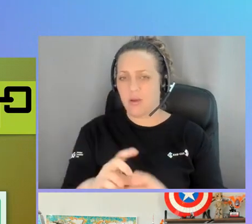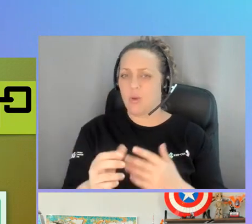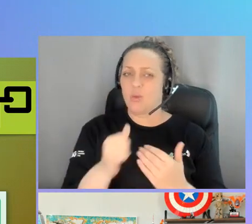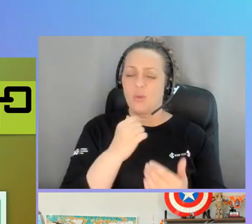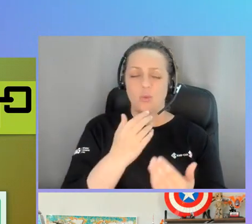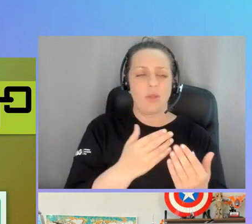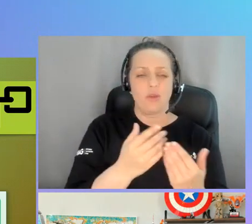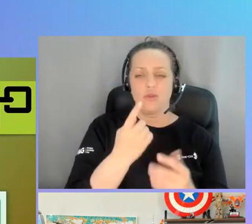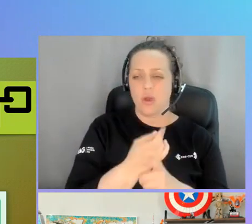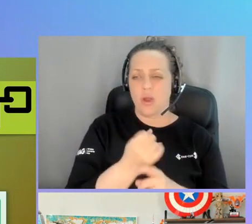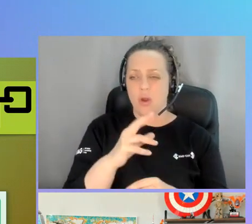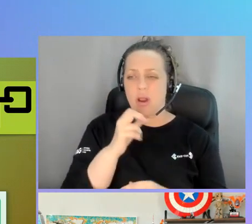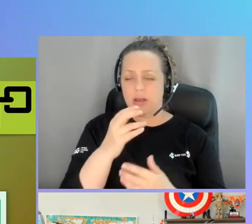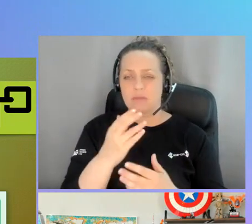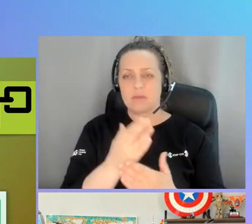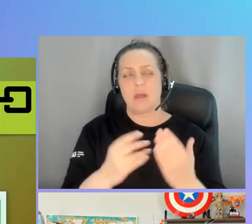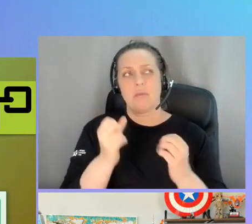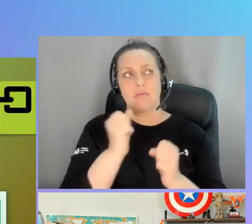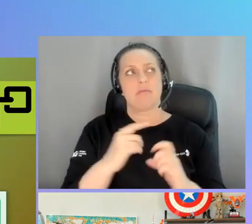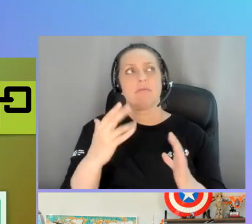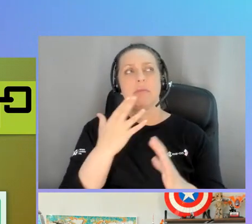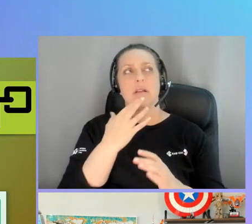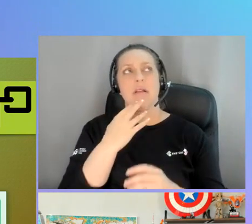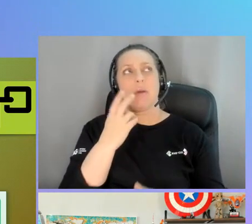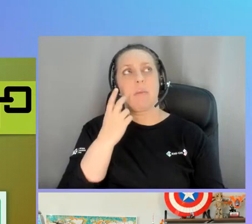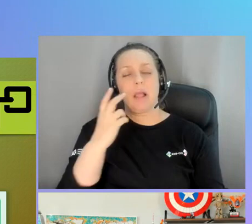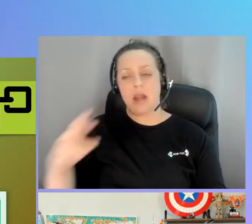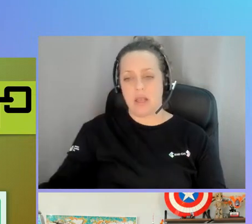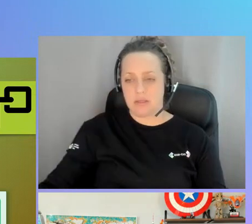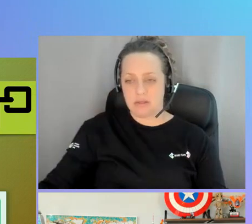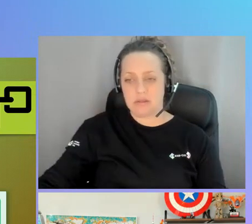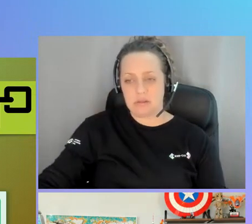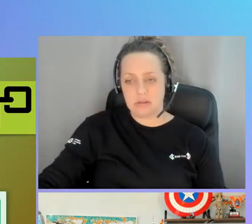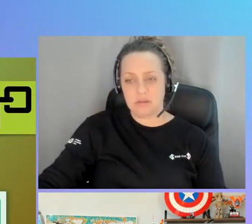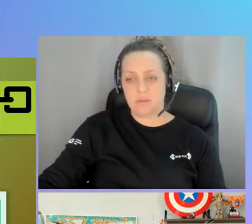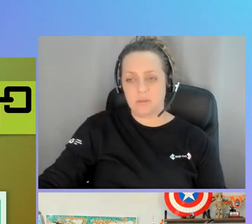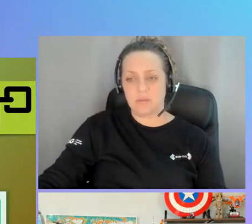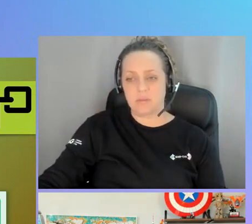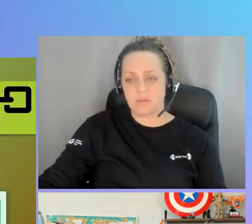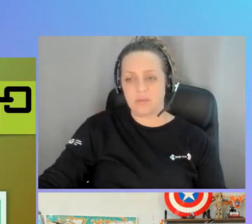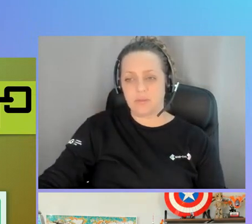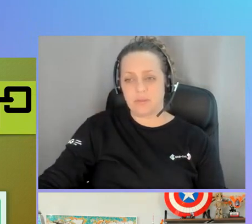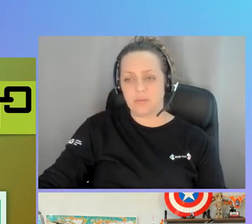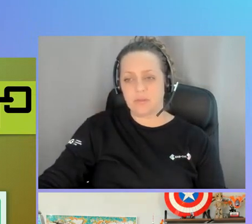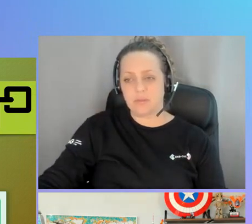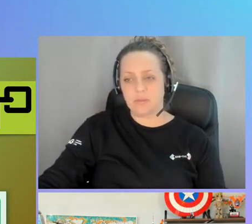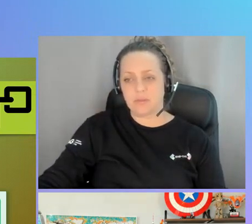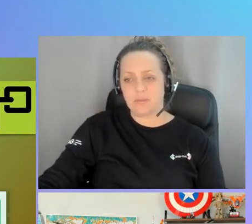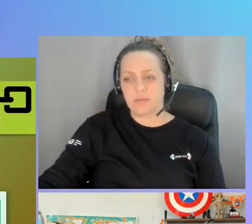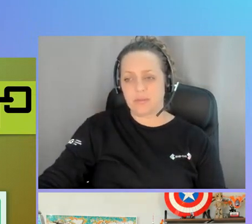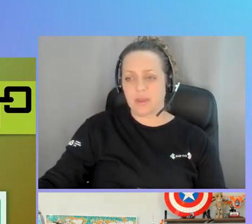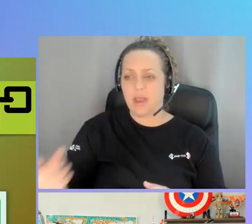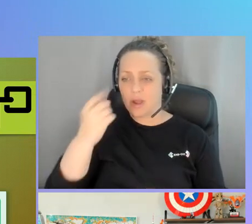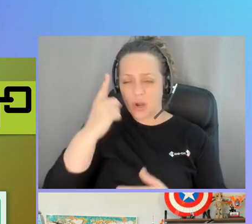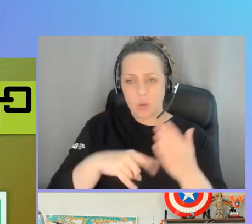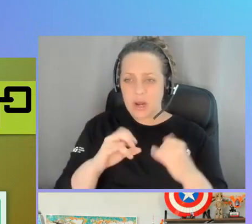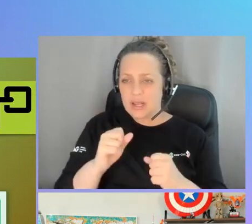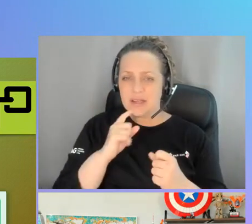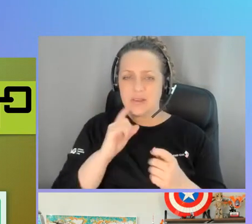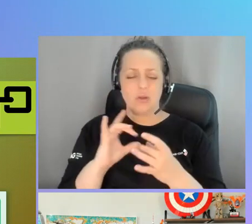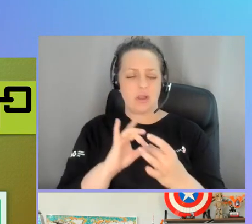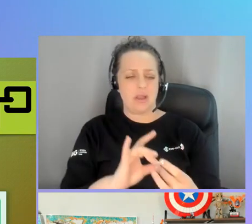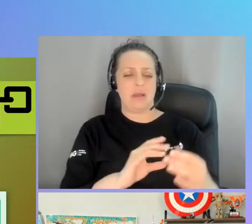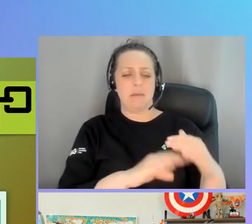not, people have some idea of color blindness and have some understanding of what it is. And so tying that back to very